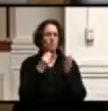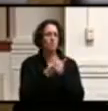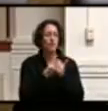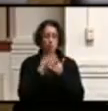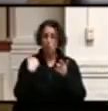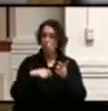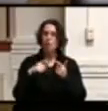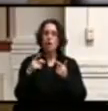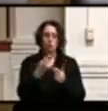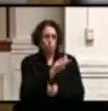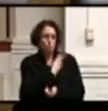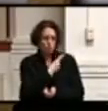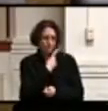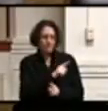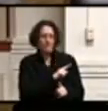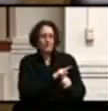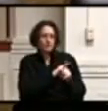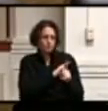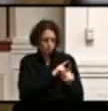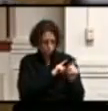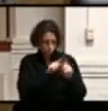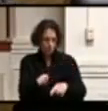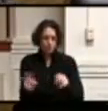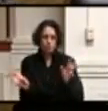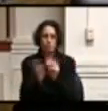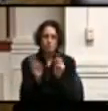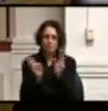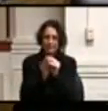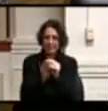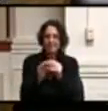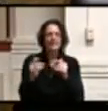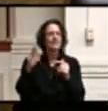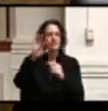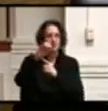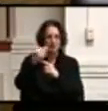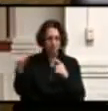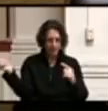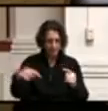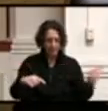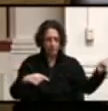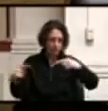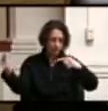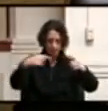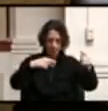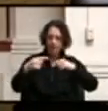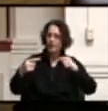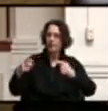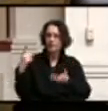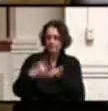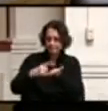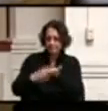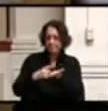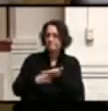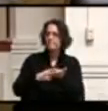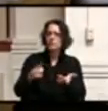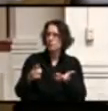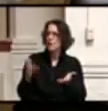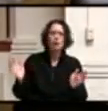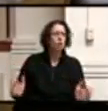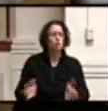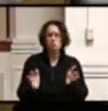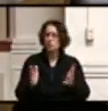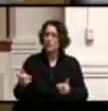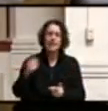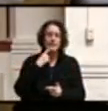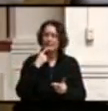meet with everybody, and we came up with a strategy, and they supported it. They also said that we think you need to move forward these bids. Yep.